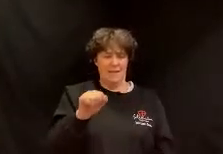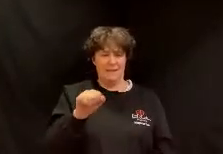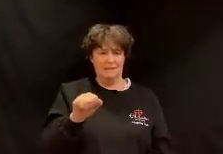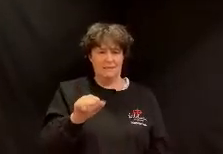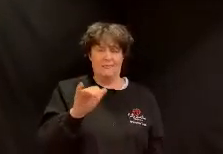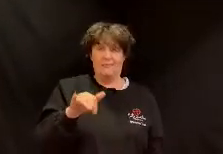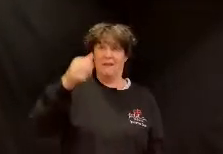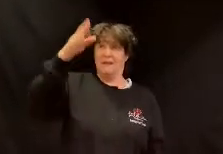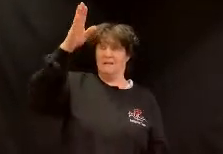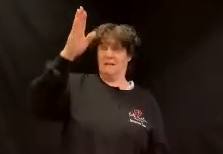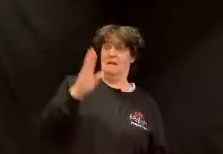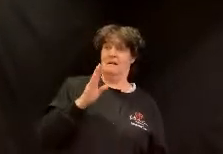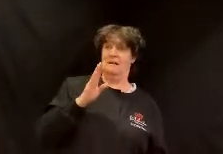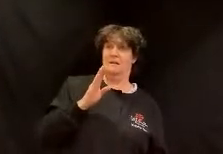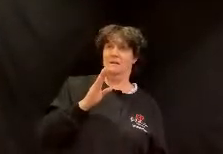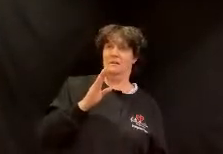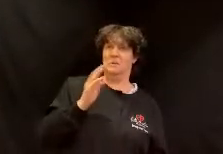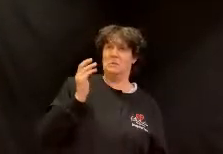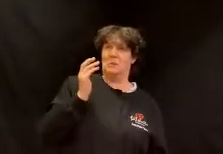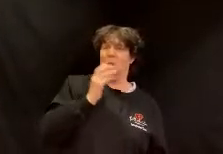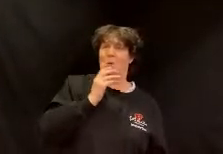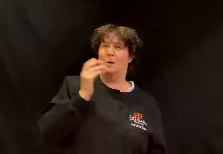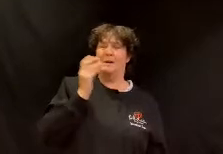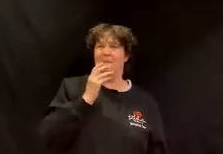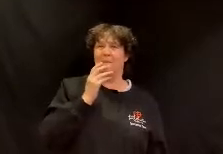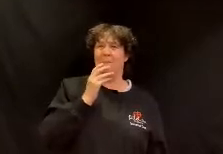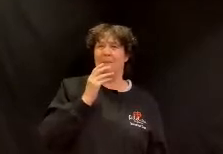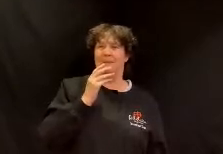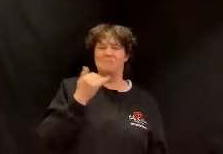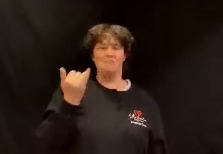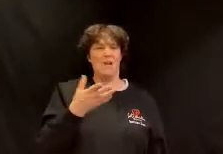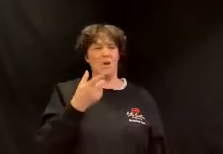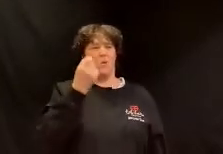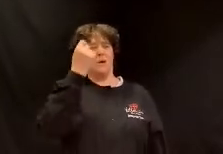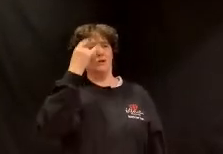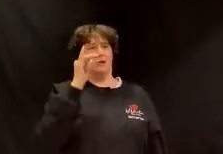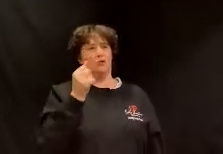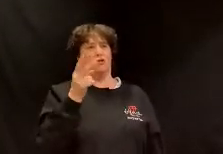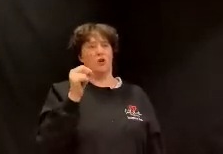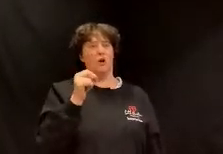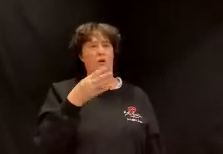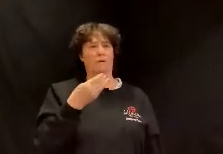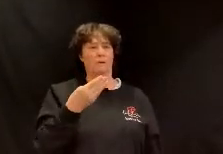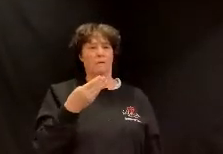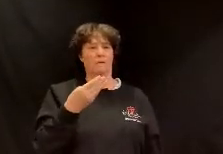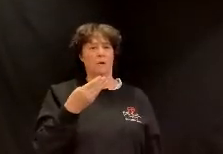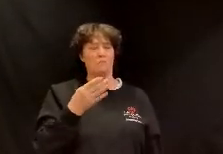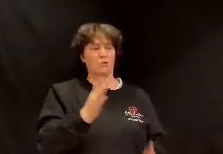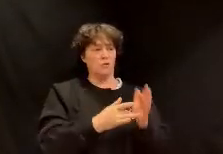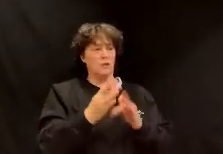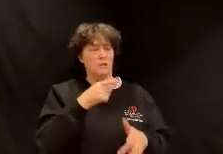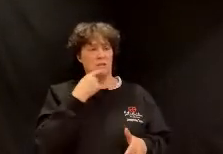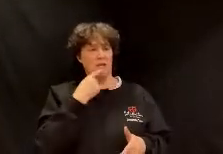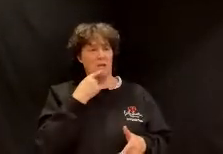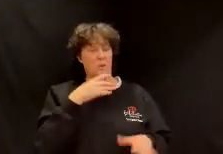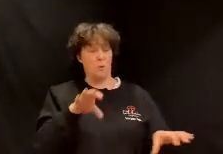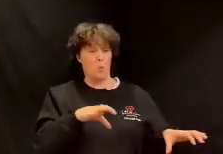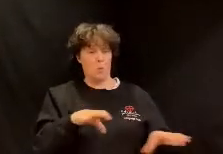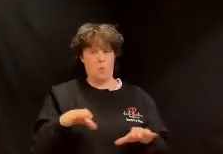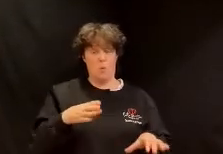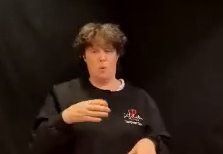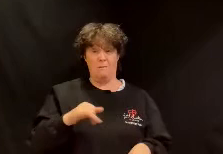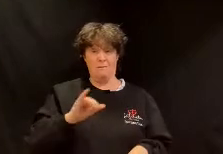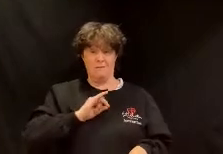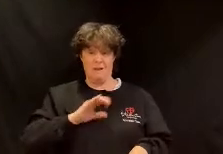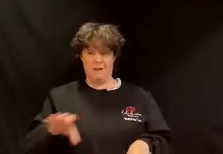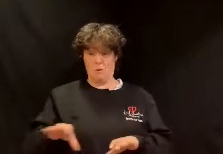God. Now we understand when John 14, where Jesus said, the works that I do, you can do